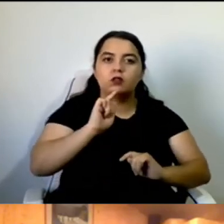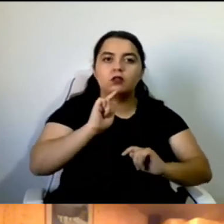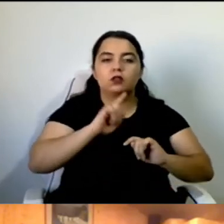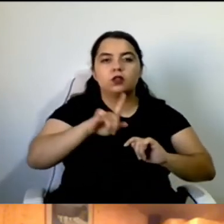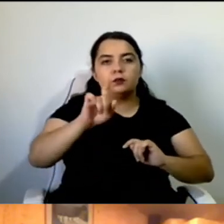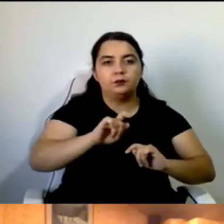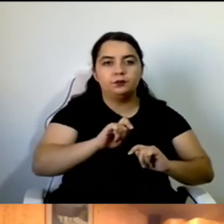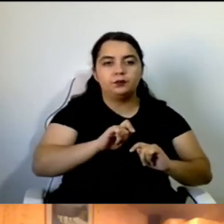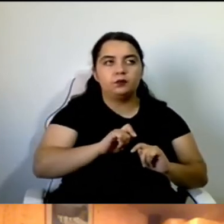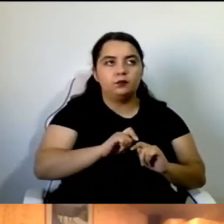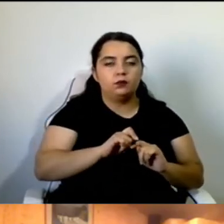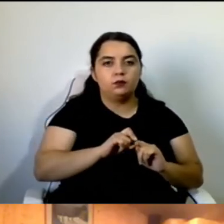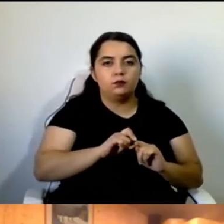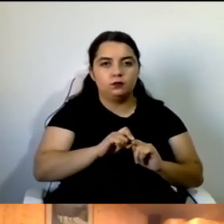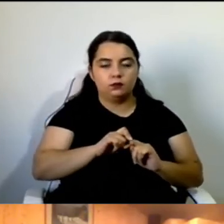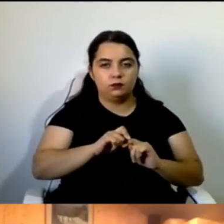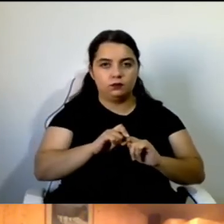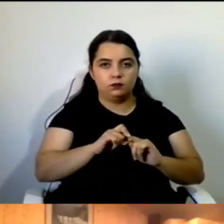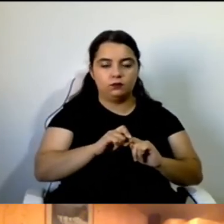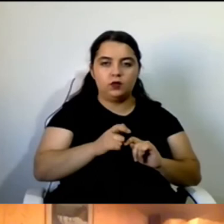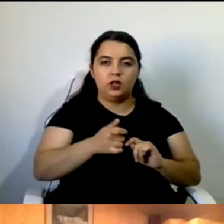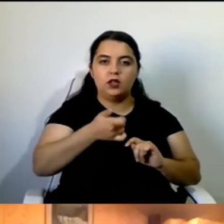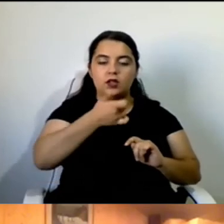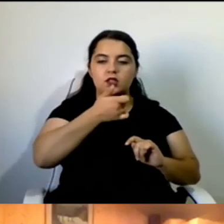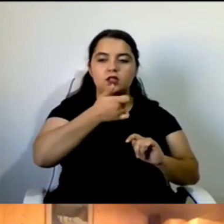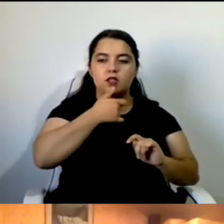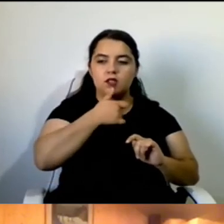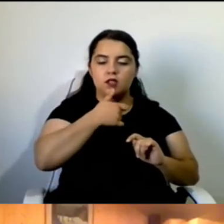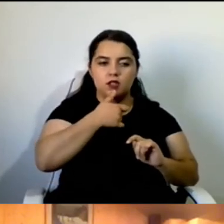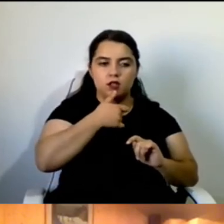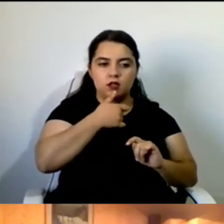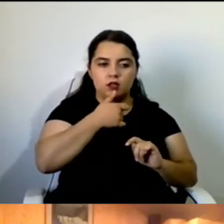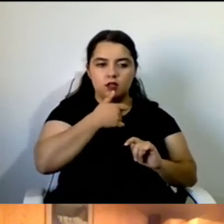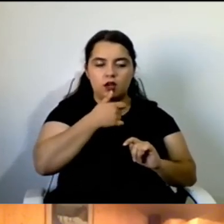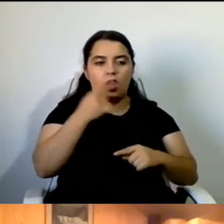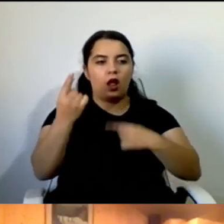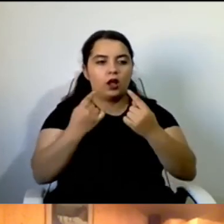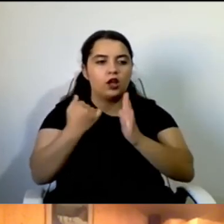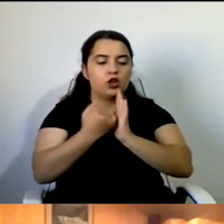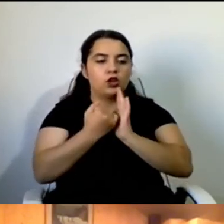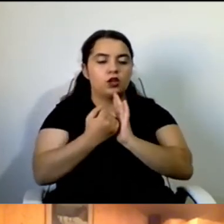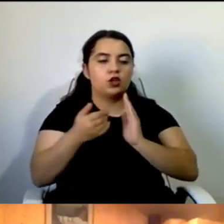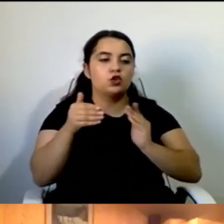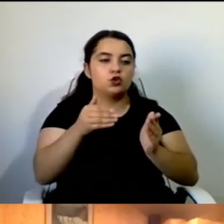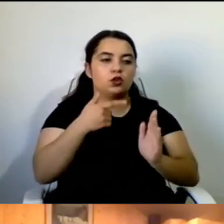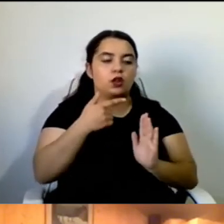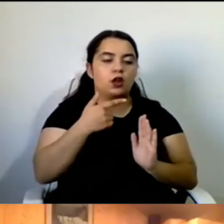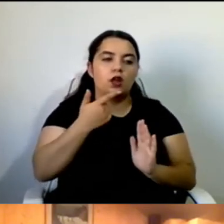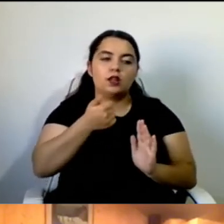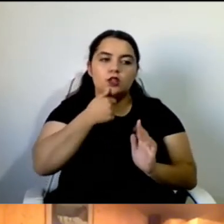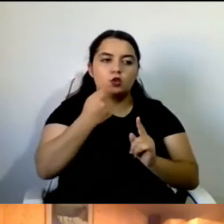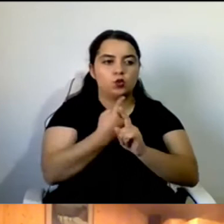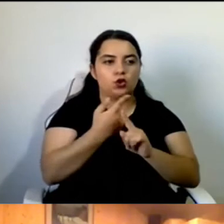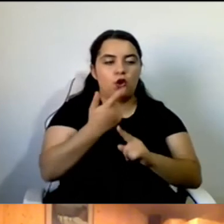We have an organization, which is an independent living organization called JOG, where the people are, I think they